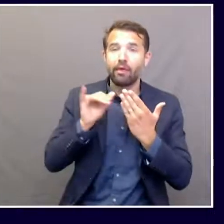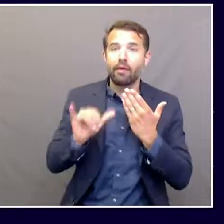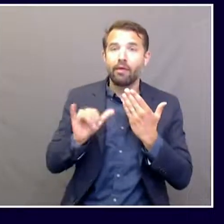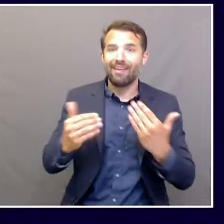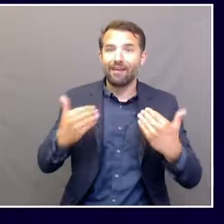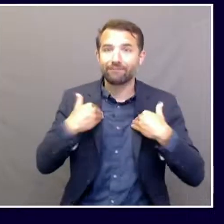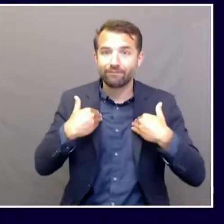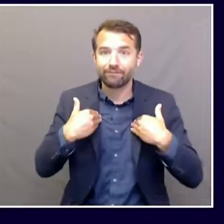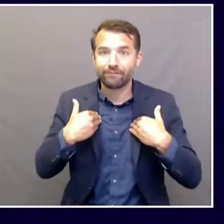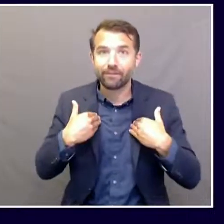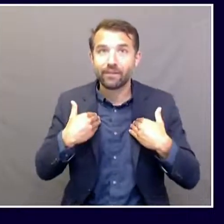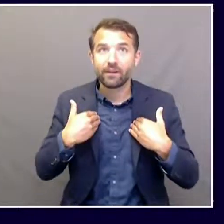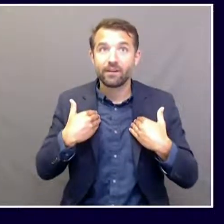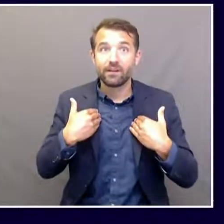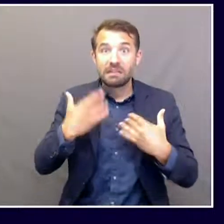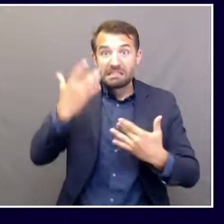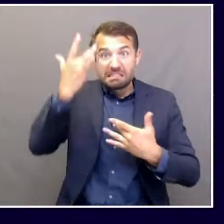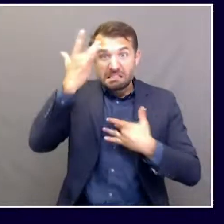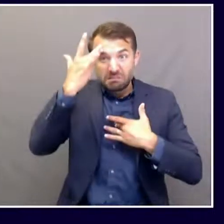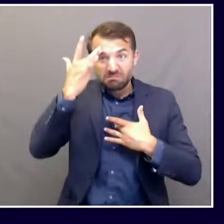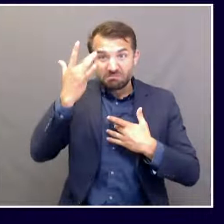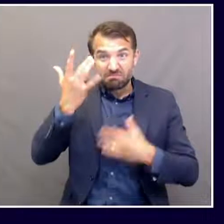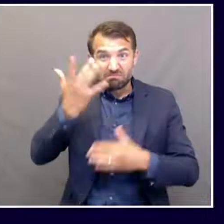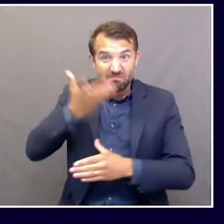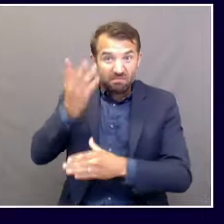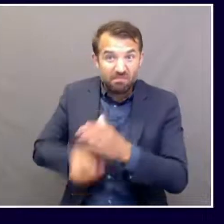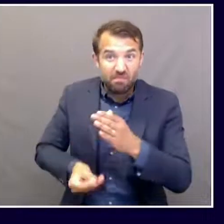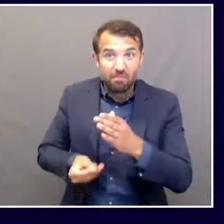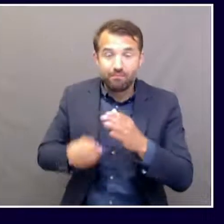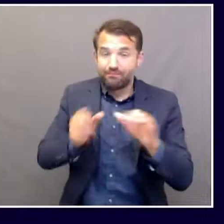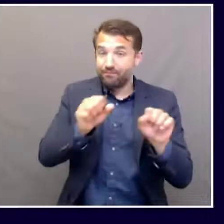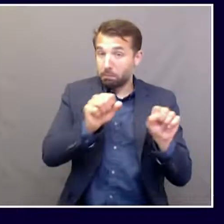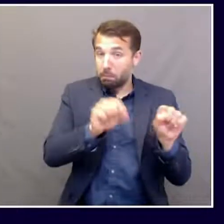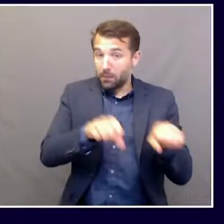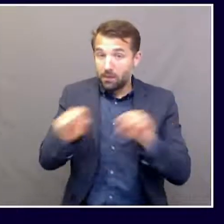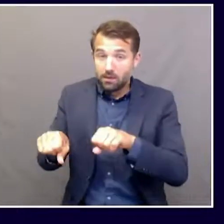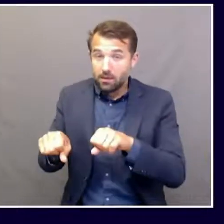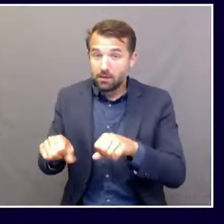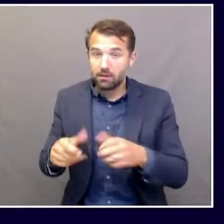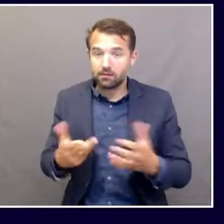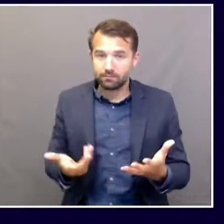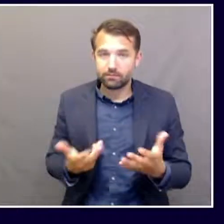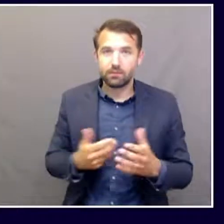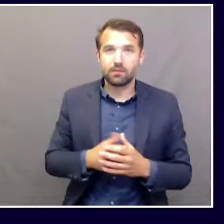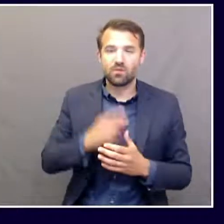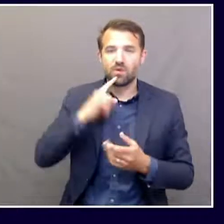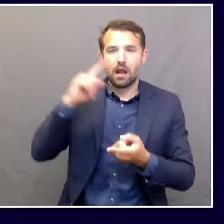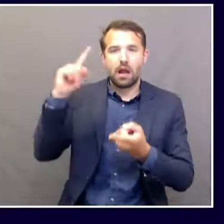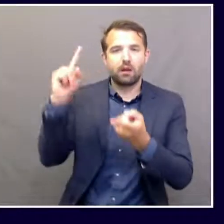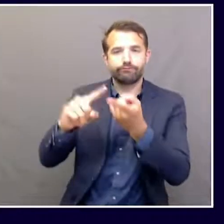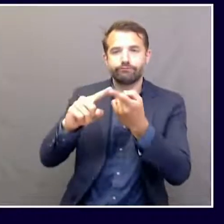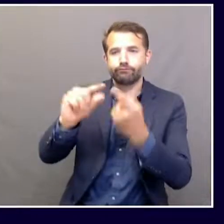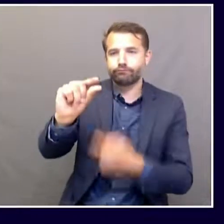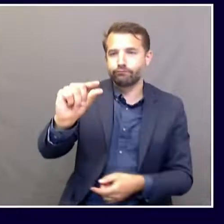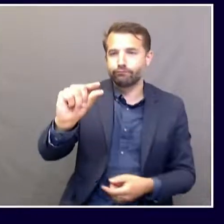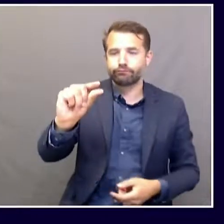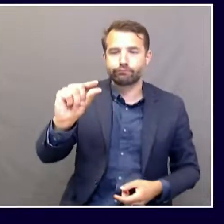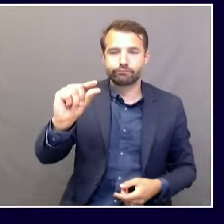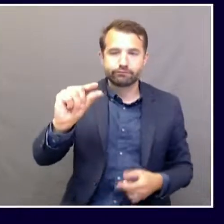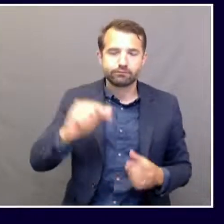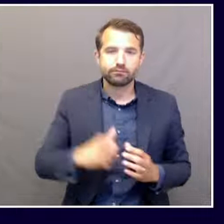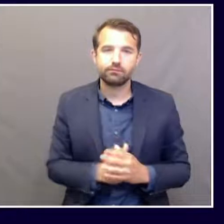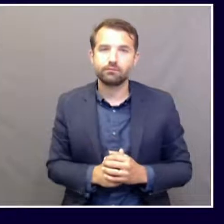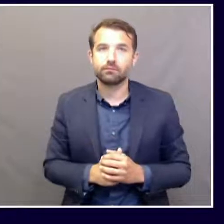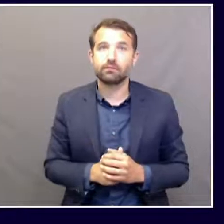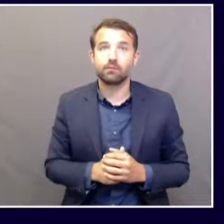the question is whether it's better to be vaccinated or better not to be vaccinated. And every single piece